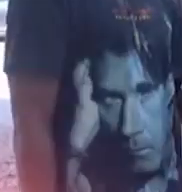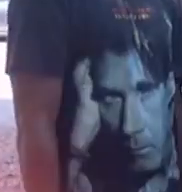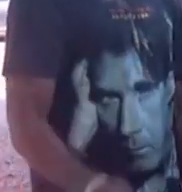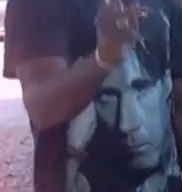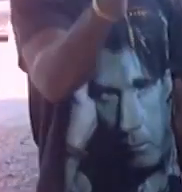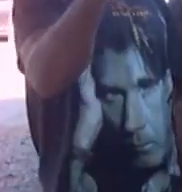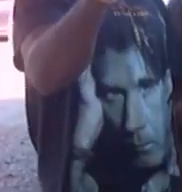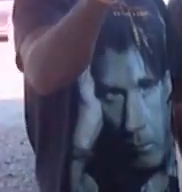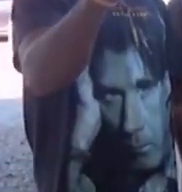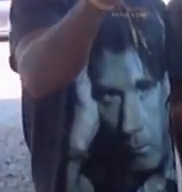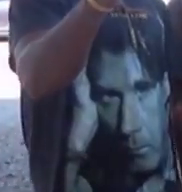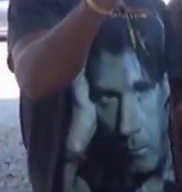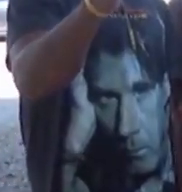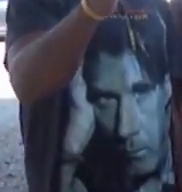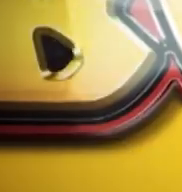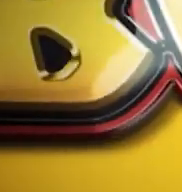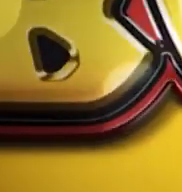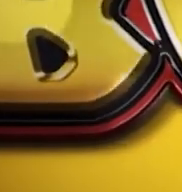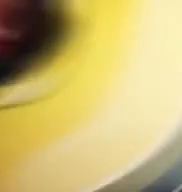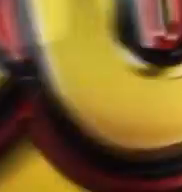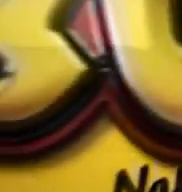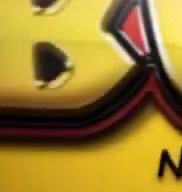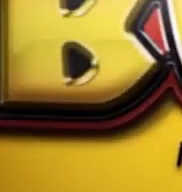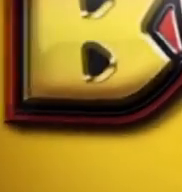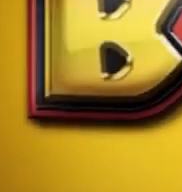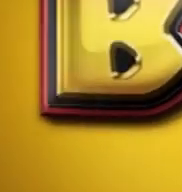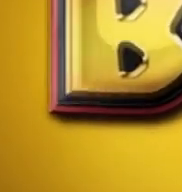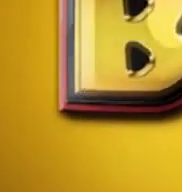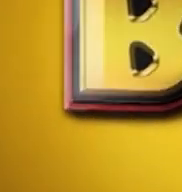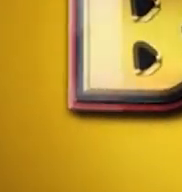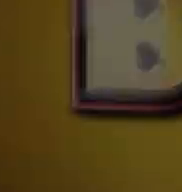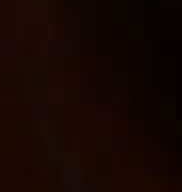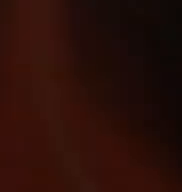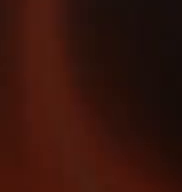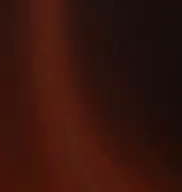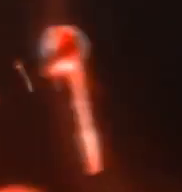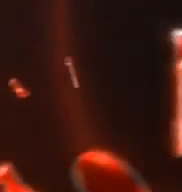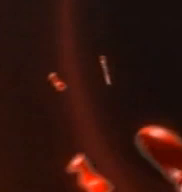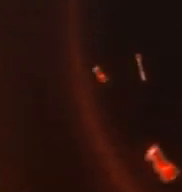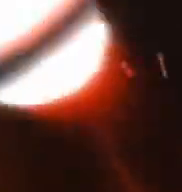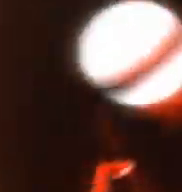Bula FM number 2 NSR. Bula FM number 2 NSR.